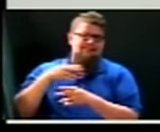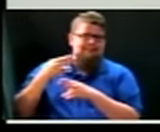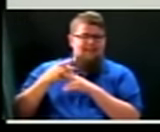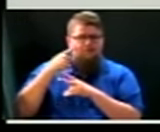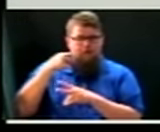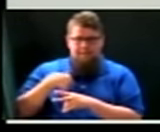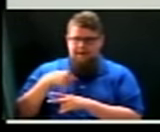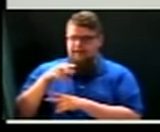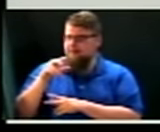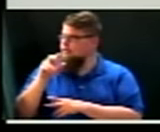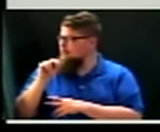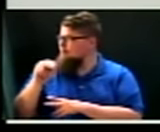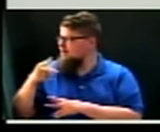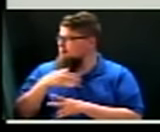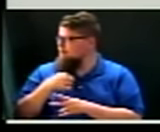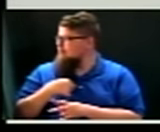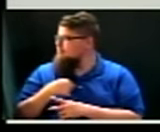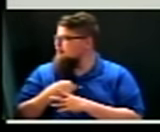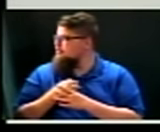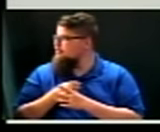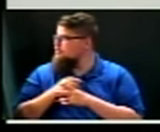If you could slide that down, please.